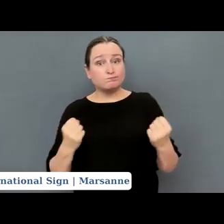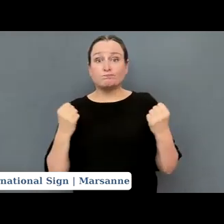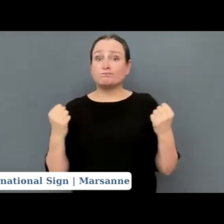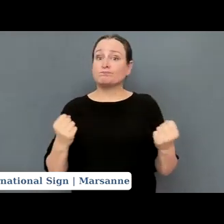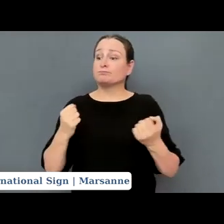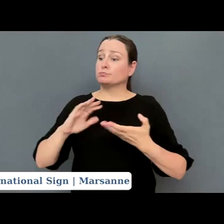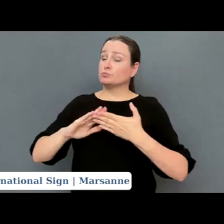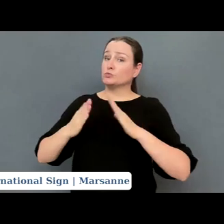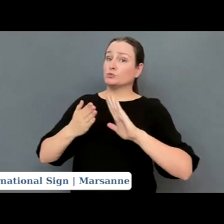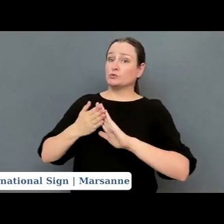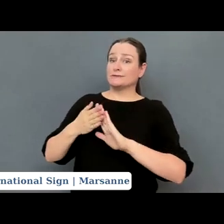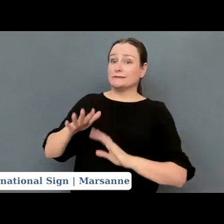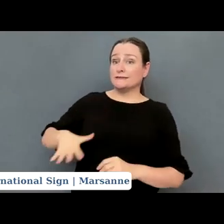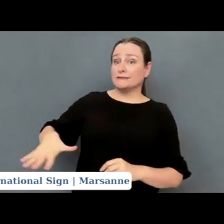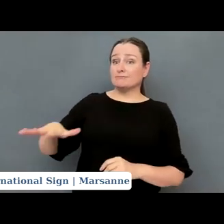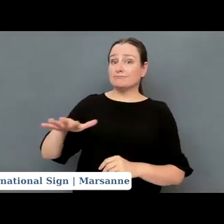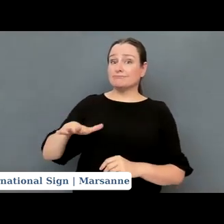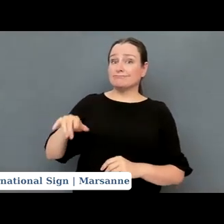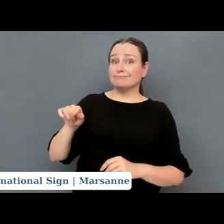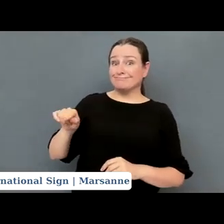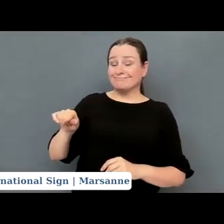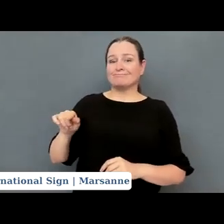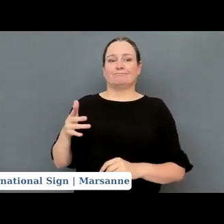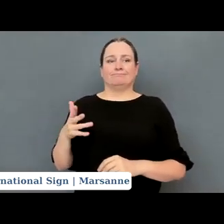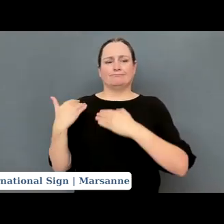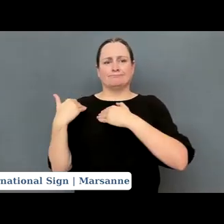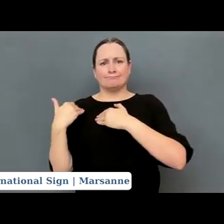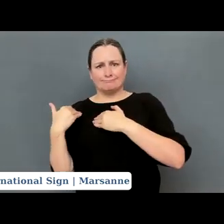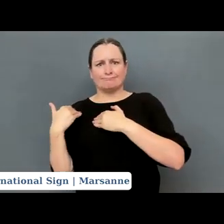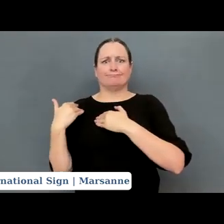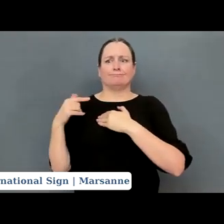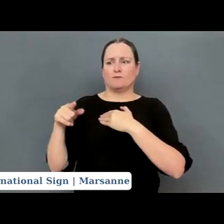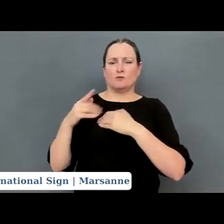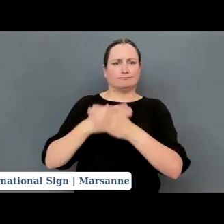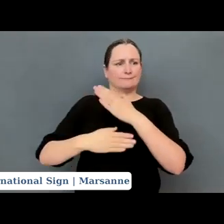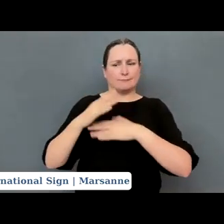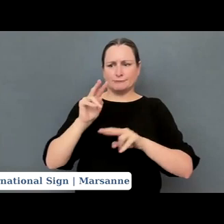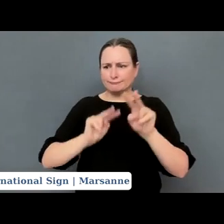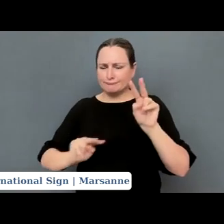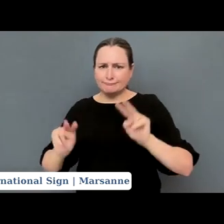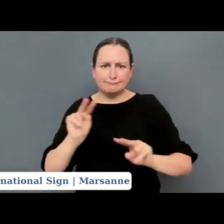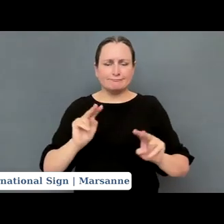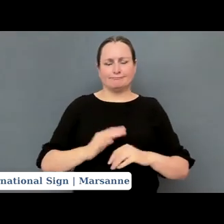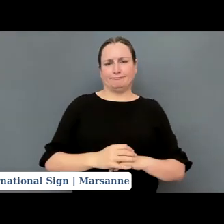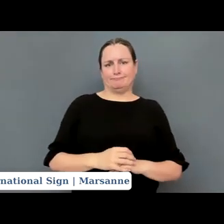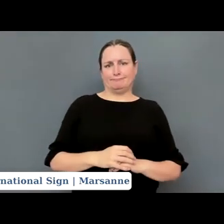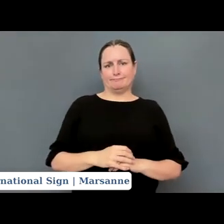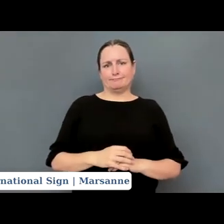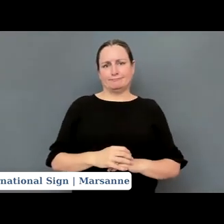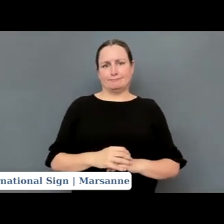civil society in Mozambique and the implementation of the programs